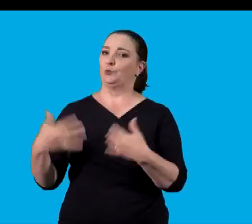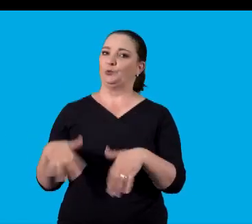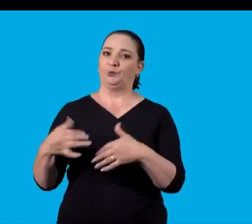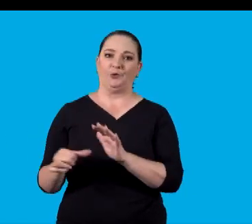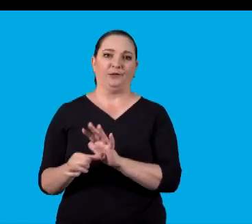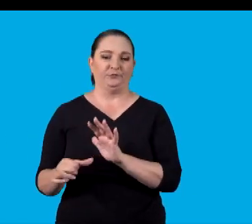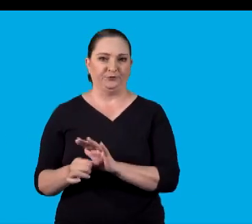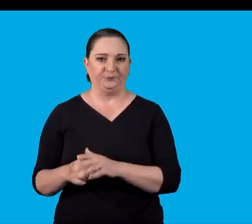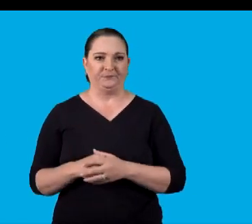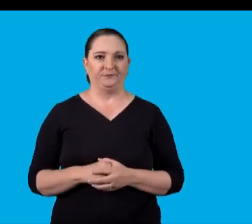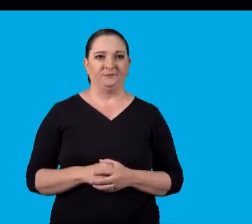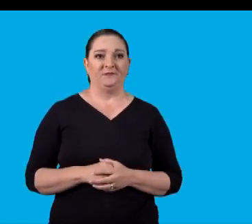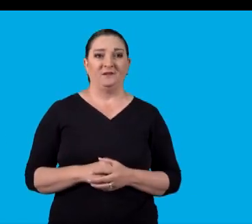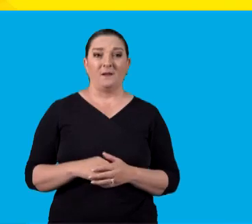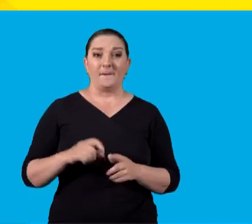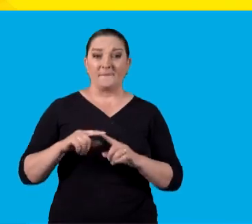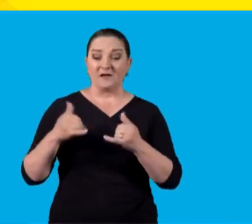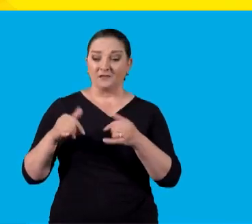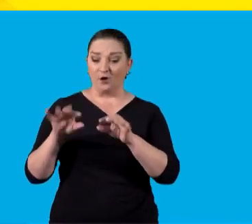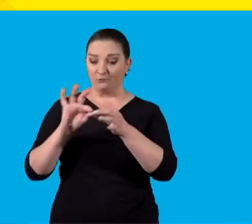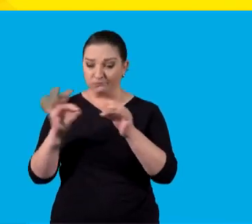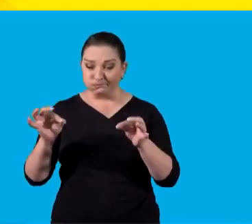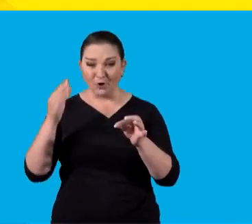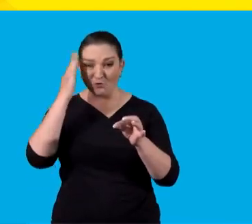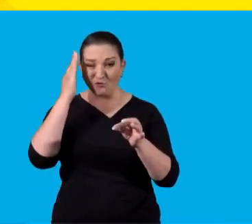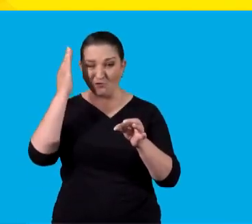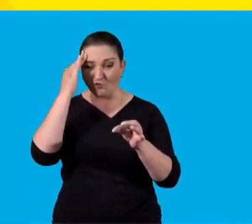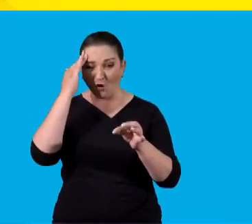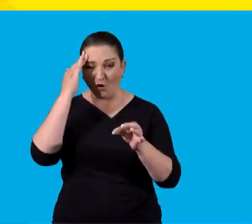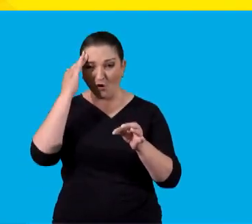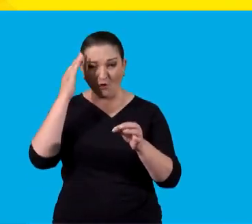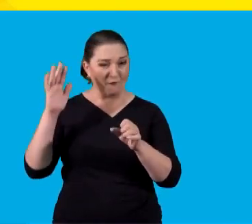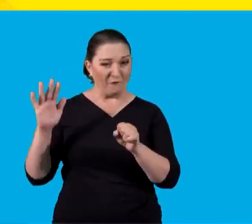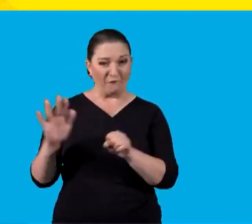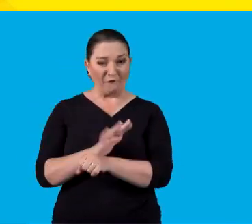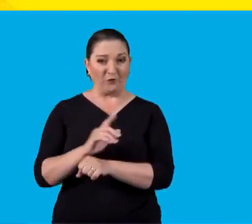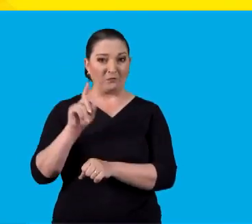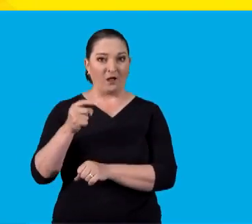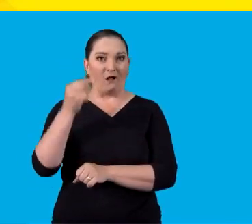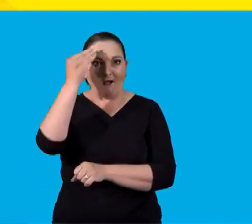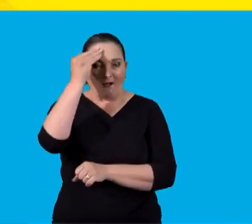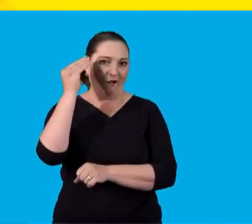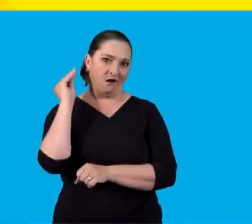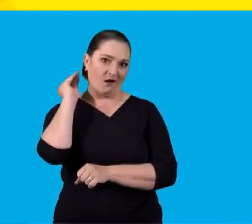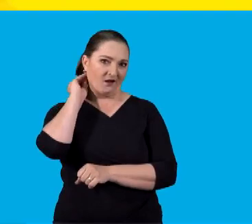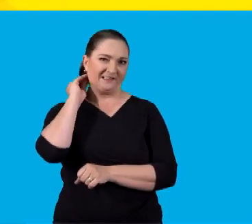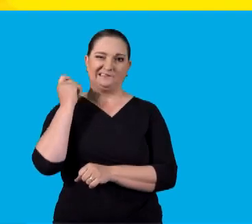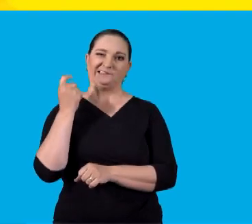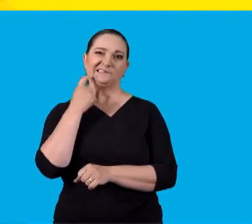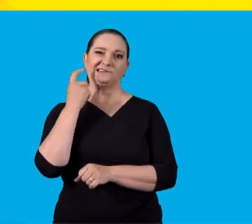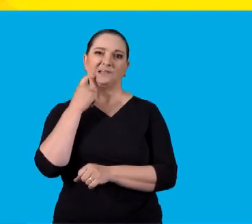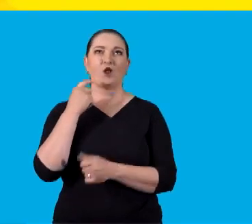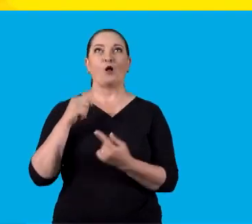very important. You have to know the entire cash flow statement format by head, by heart. It has to be in your